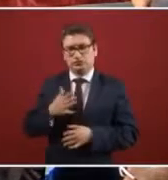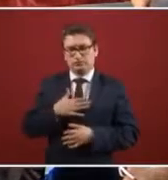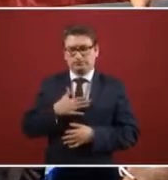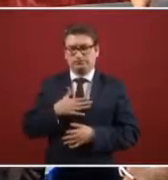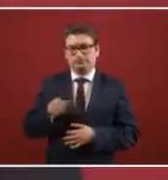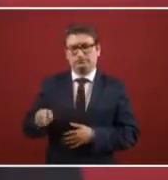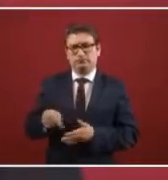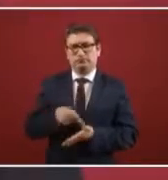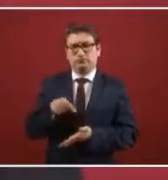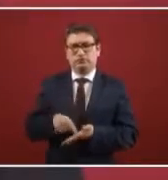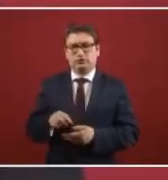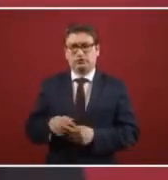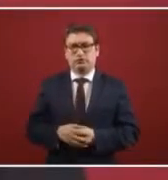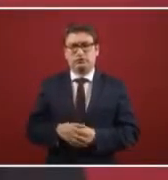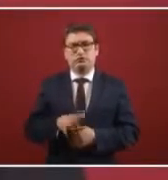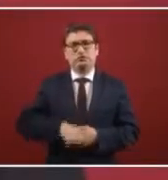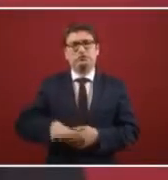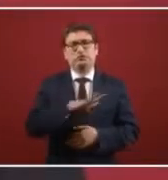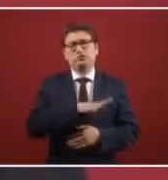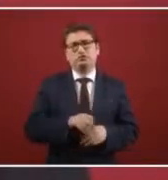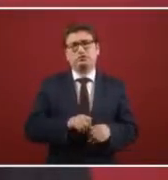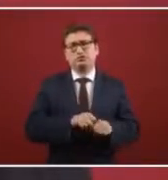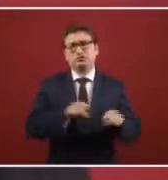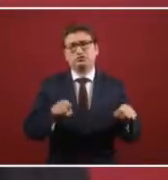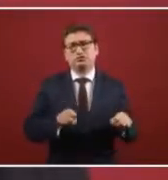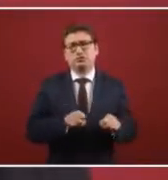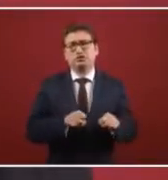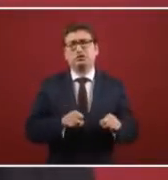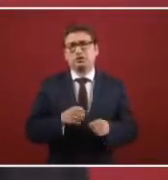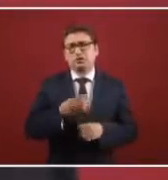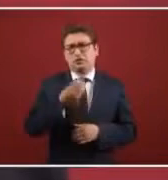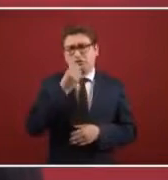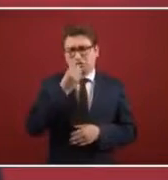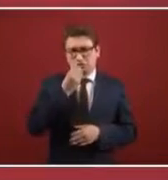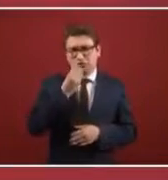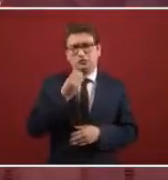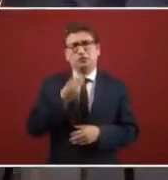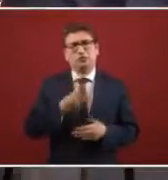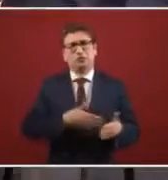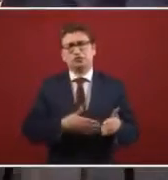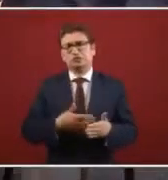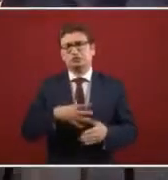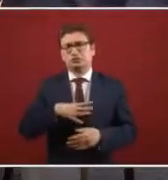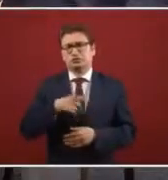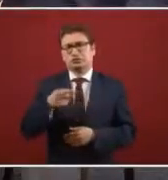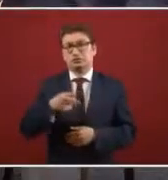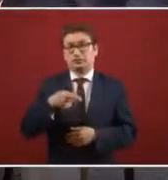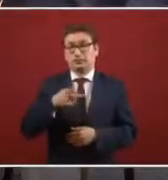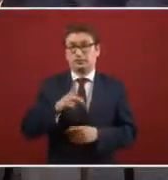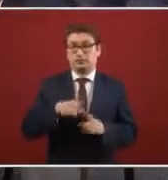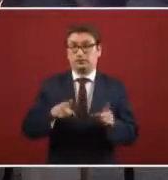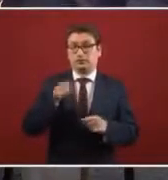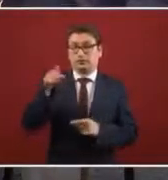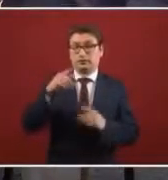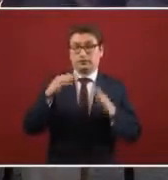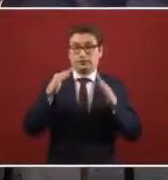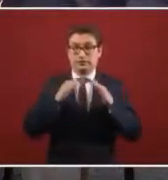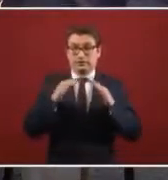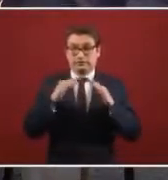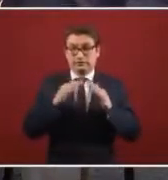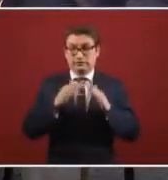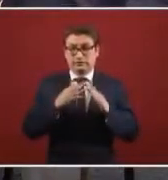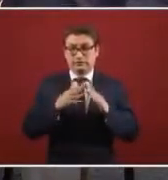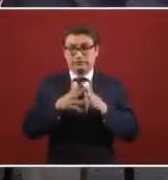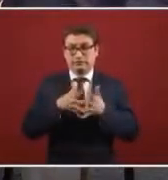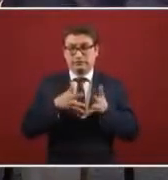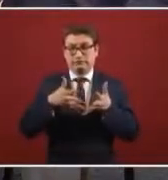demás And the es rest sala, is comedor y living cocina. room, kitchen, Pero and esta casa, dining area.